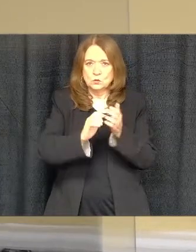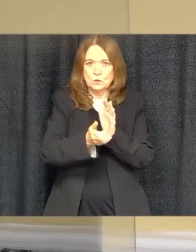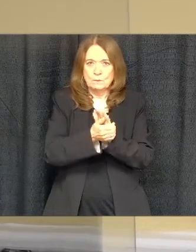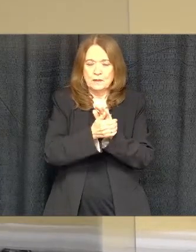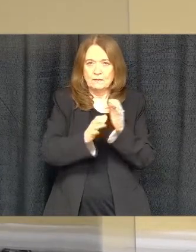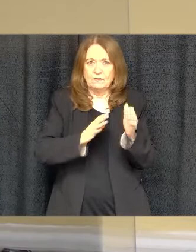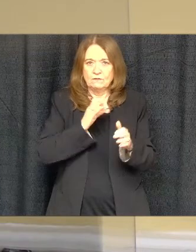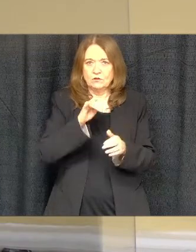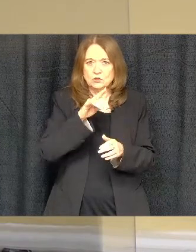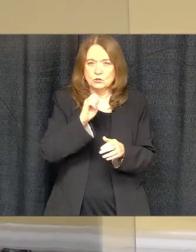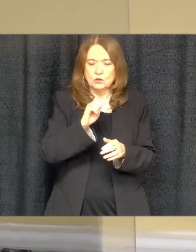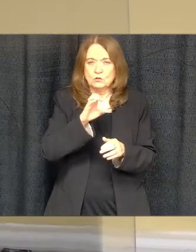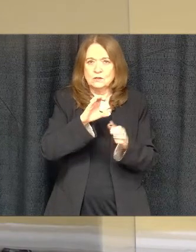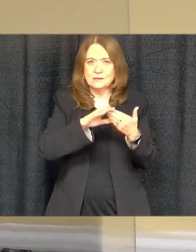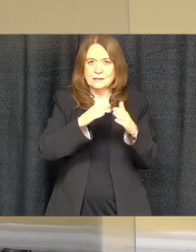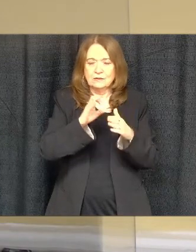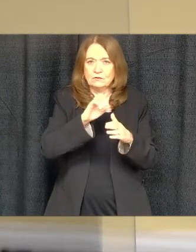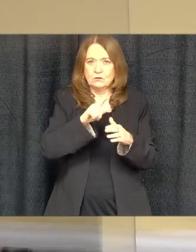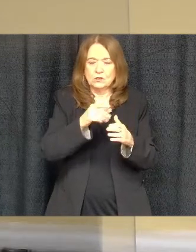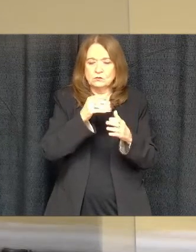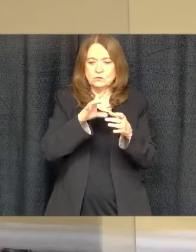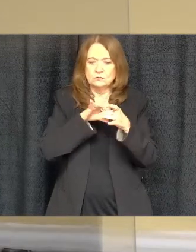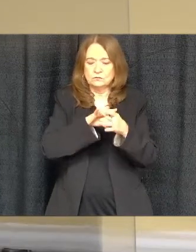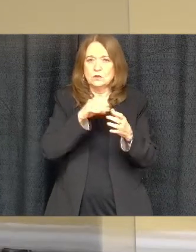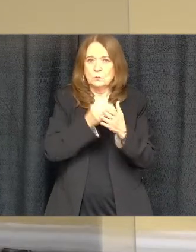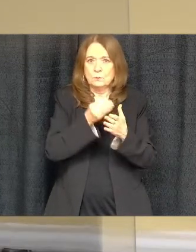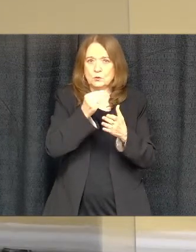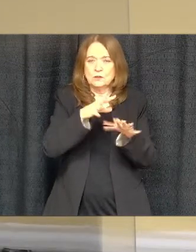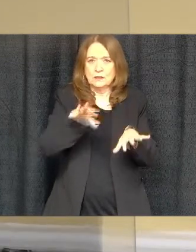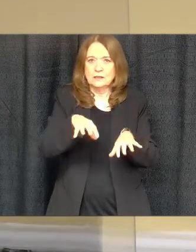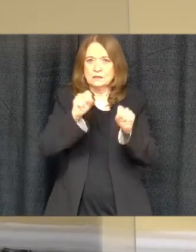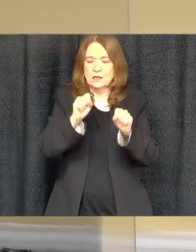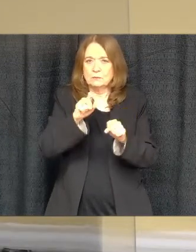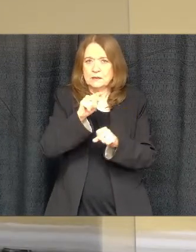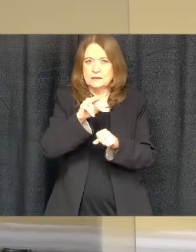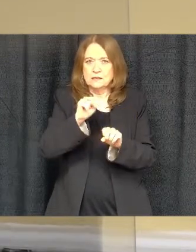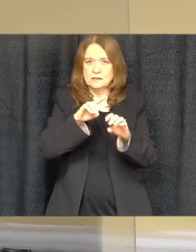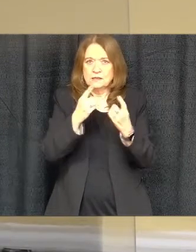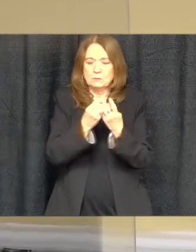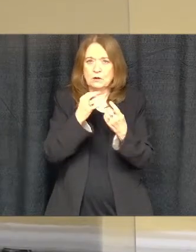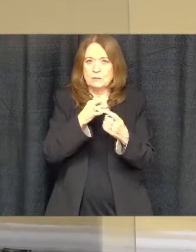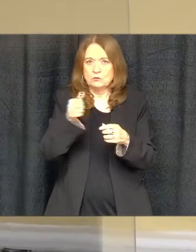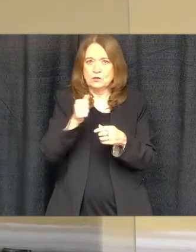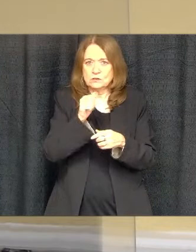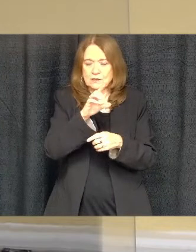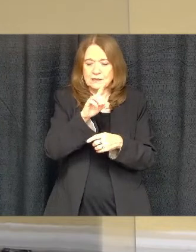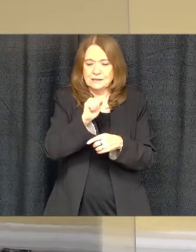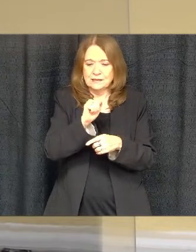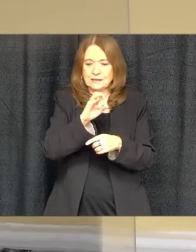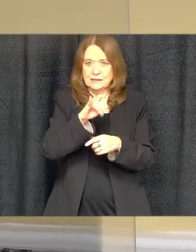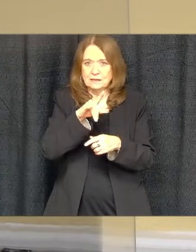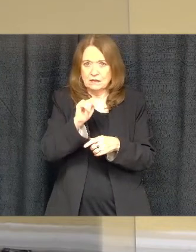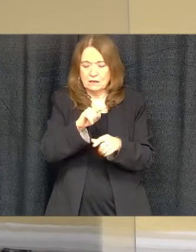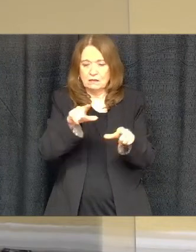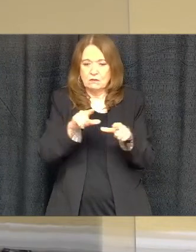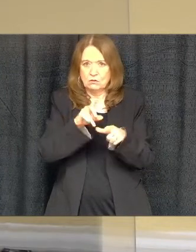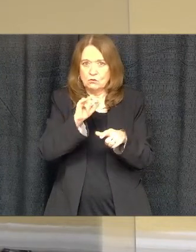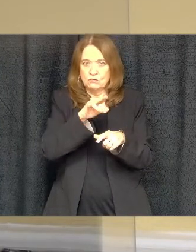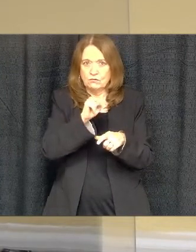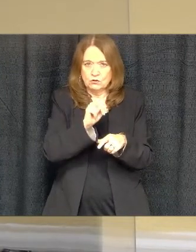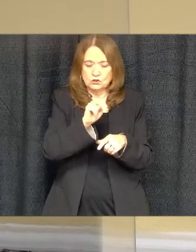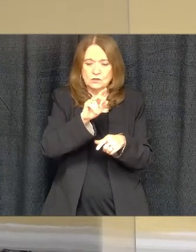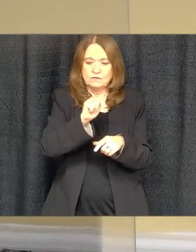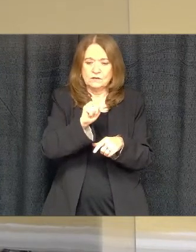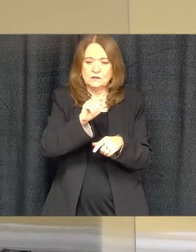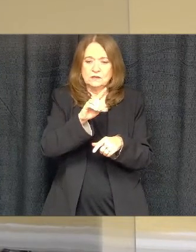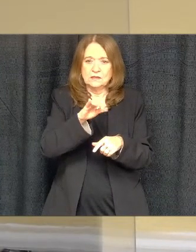code of the city of Clarksville pertaining to purchasing and adopting the Tennessee Department of Transportation approved local version of the TDOT